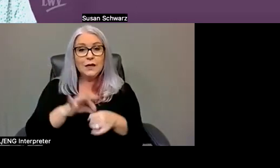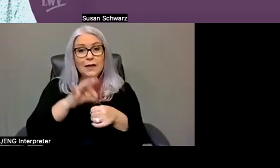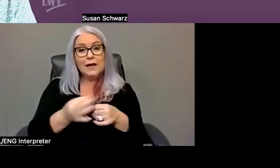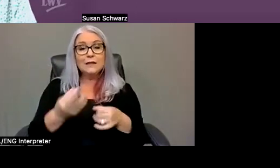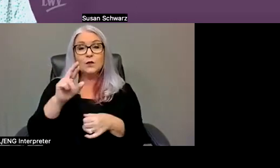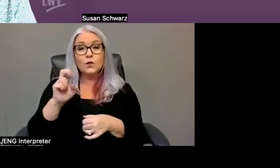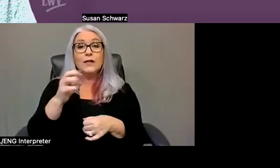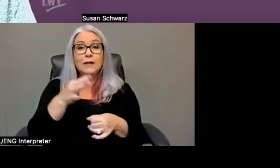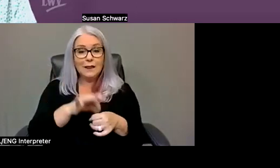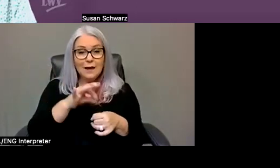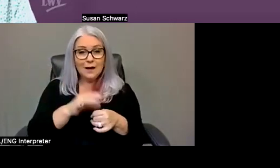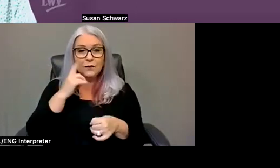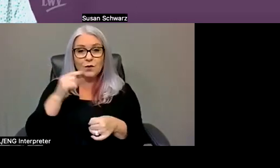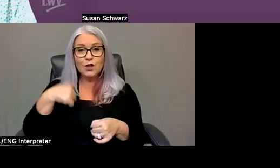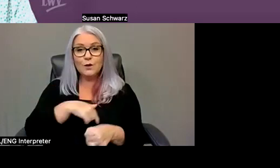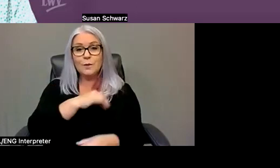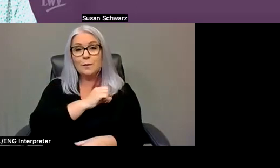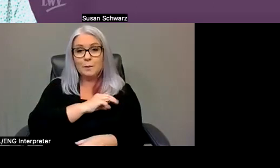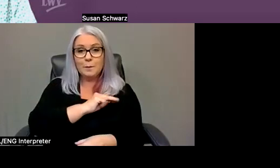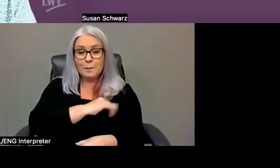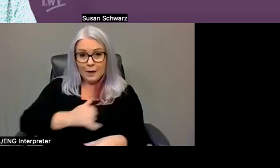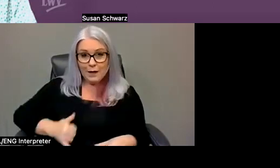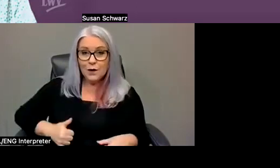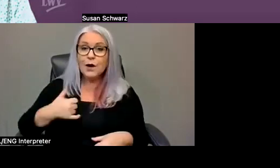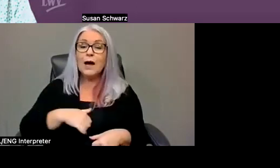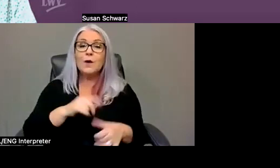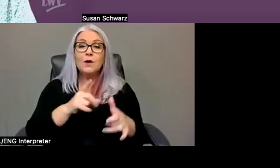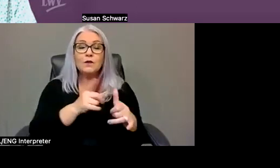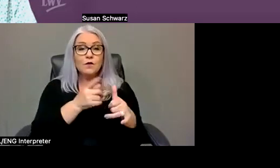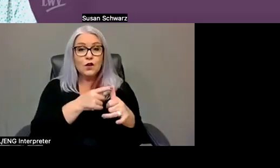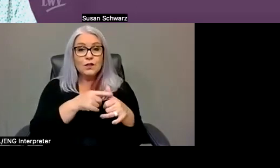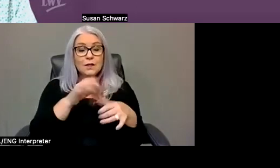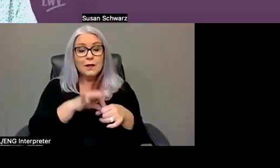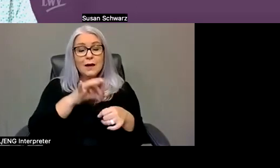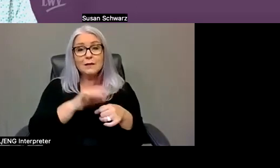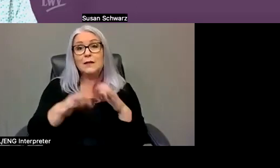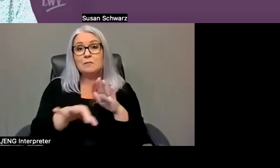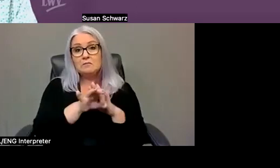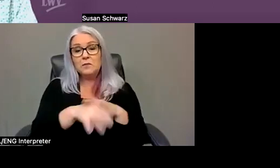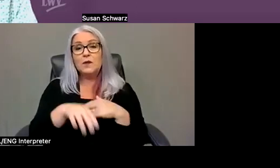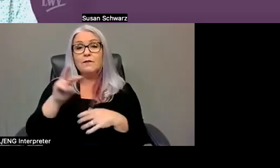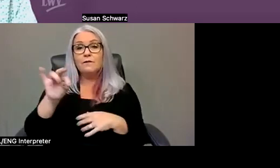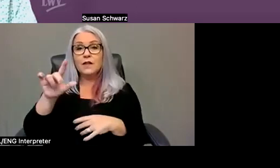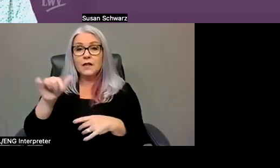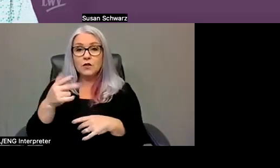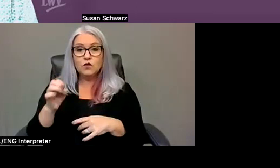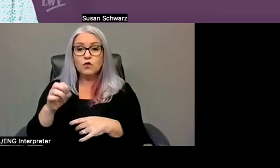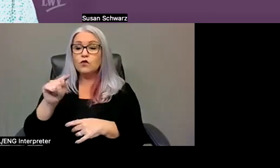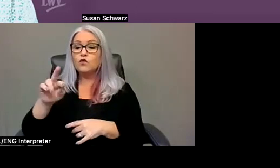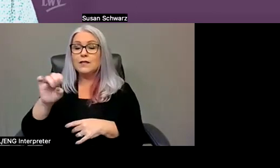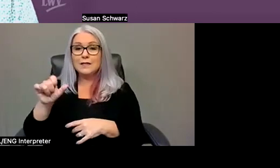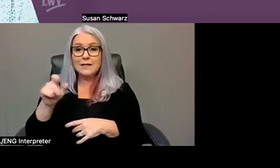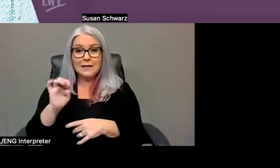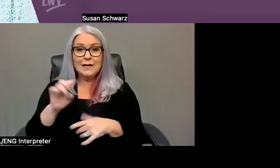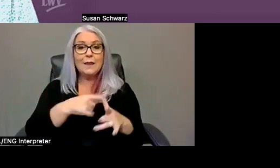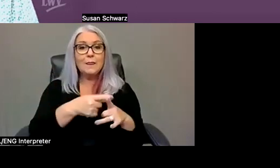in 2011 when I was elected village trustee, a position I served in until I was elected mayor. My wife and I moved